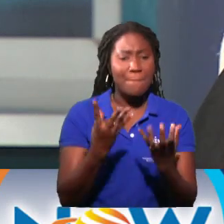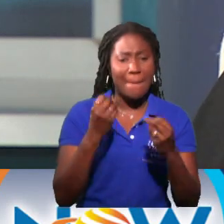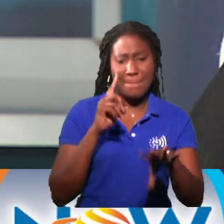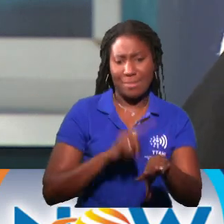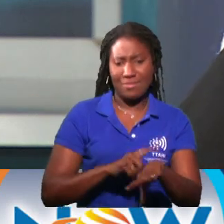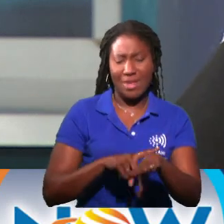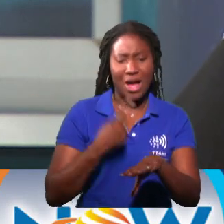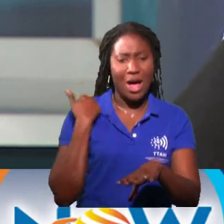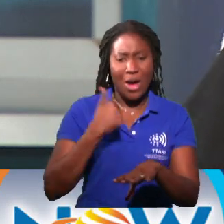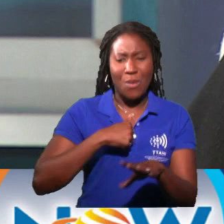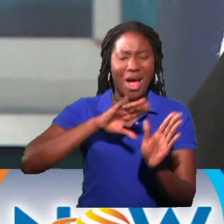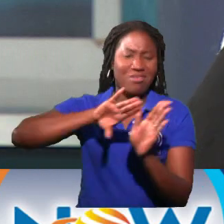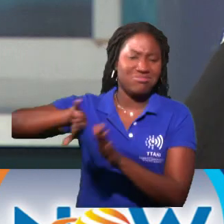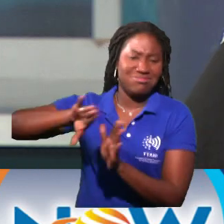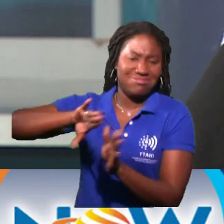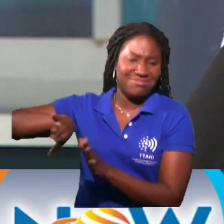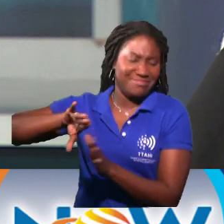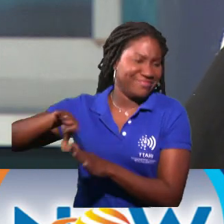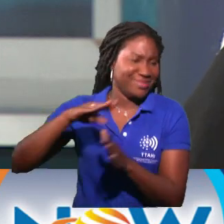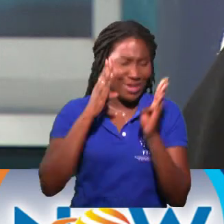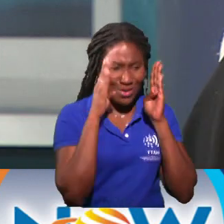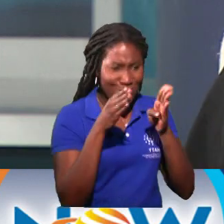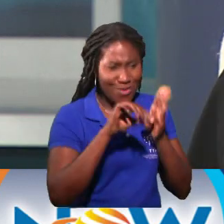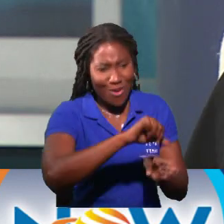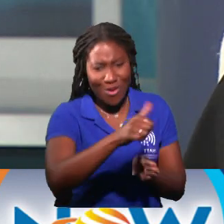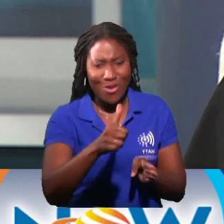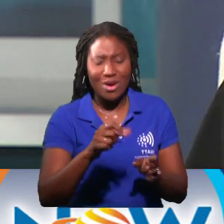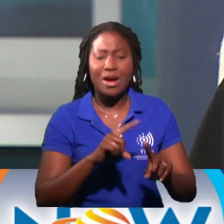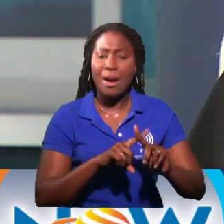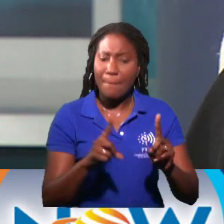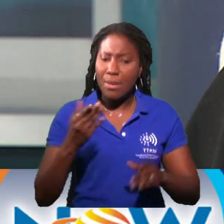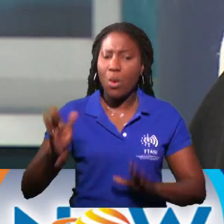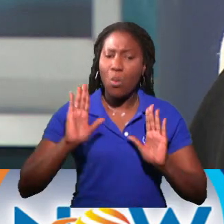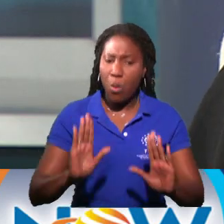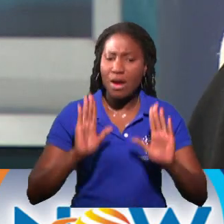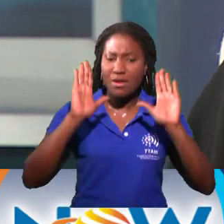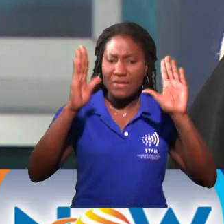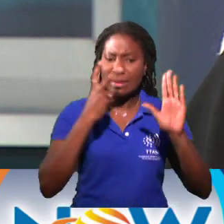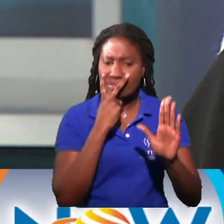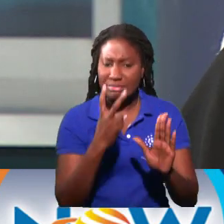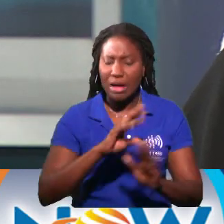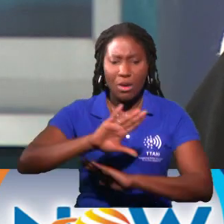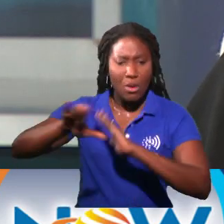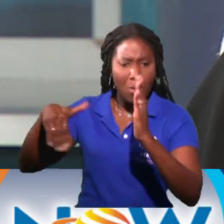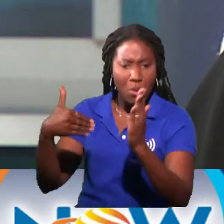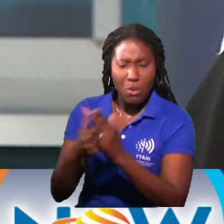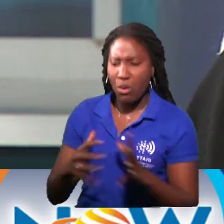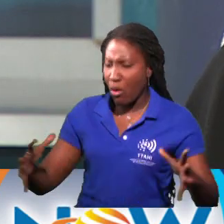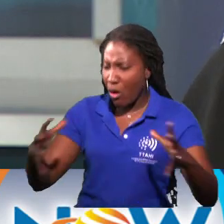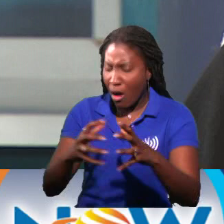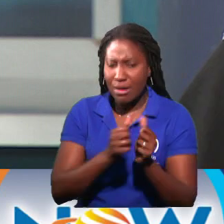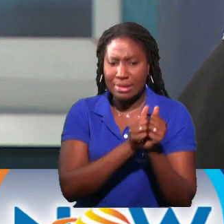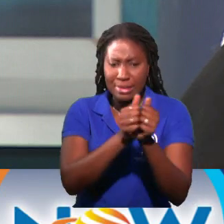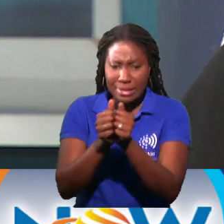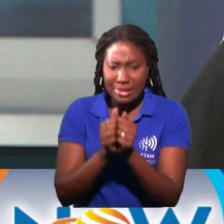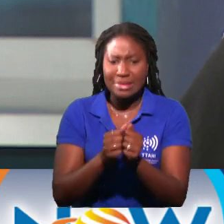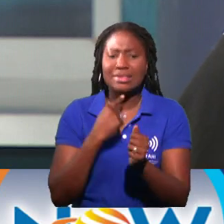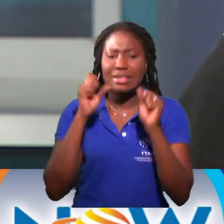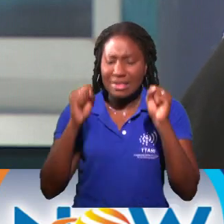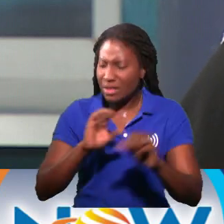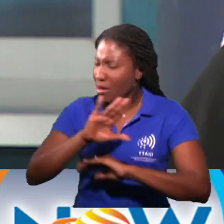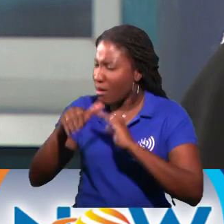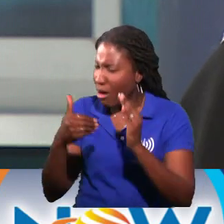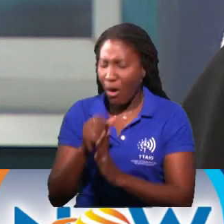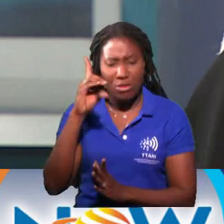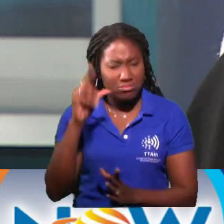sort of shift that aside unless it's perhaps trending and so much more. So it's wonderful to see that the entire team has come together to say, all right, we're going to have inclusion in all forms